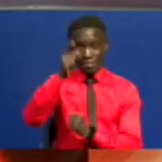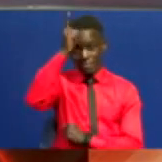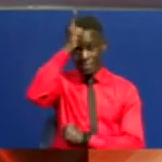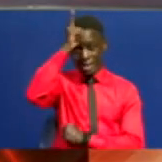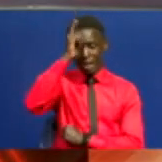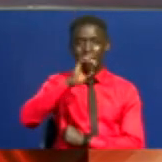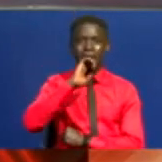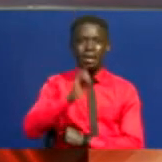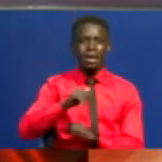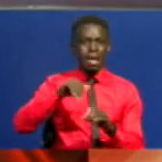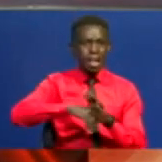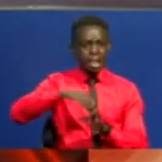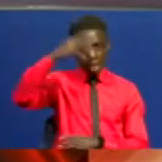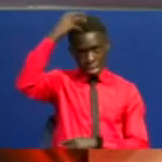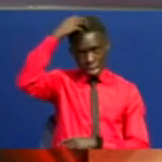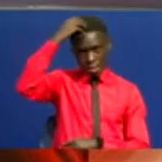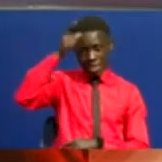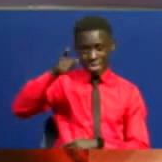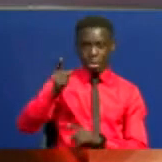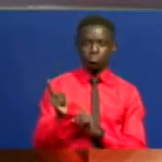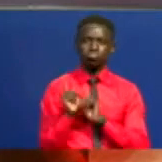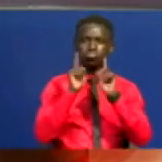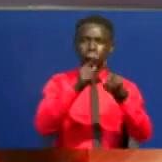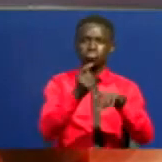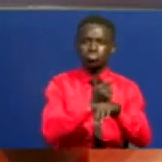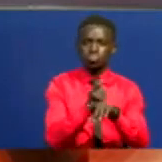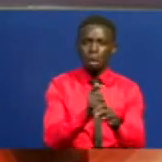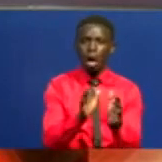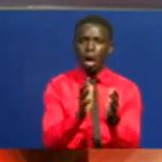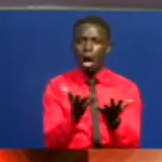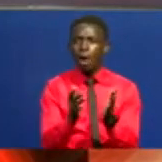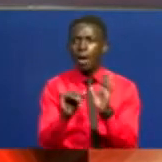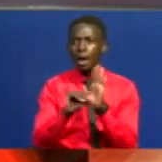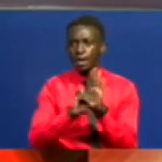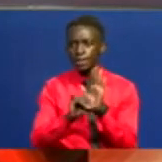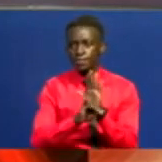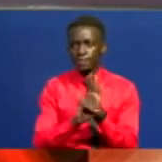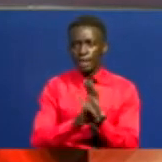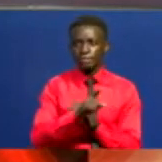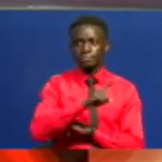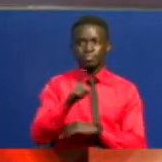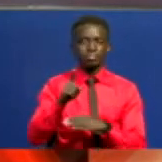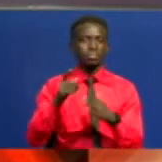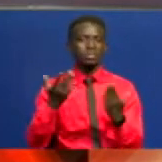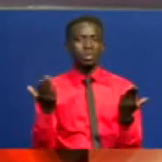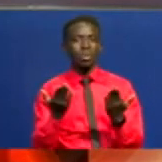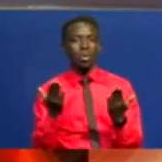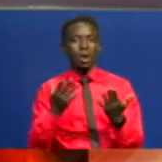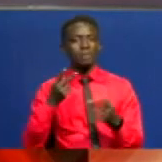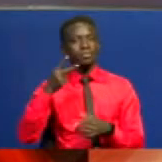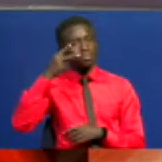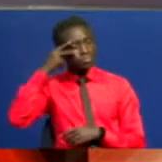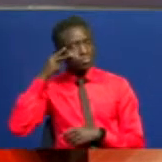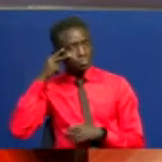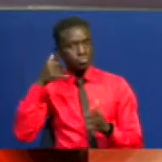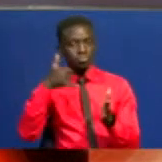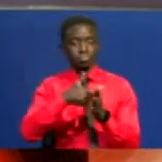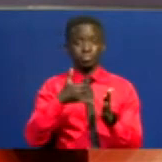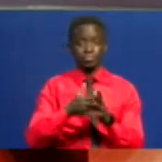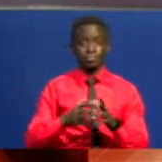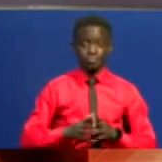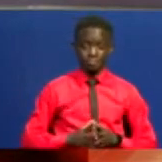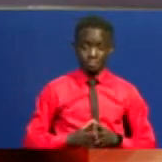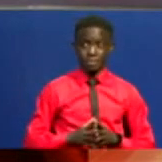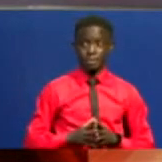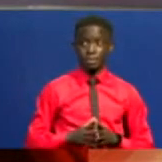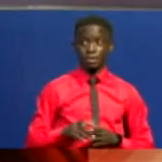West constituency have received training on how to identify extremists and deal with terrorism. Now, according to Mkomani Ward Assistant